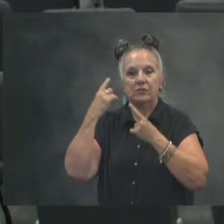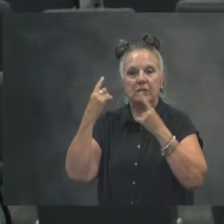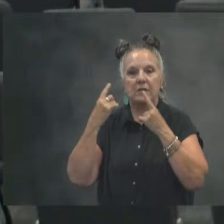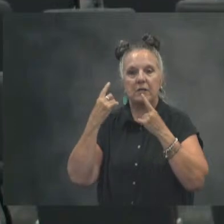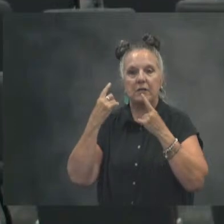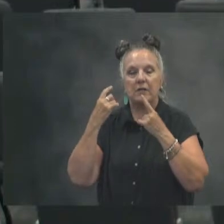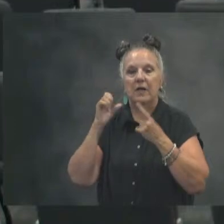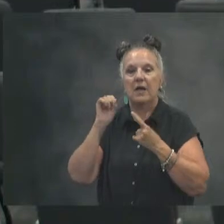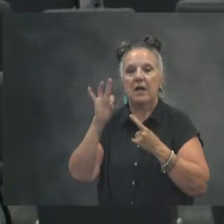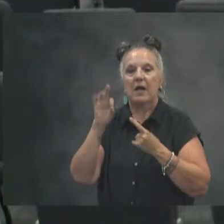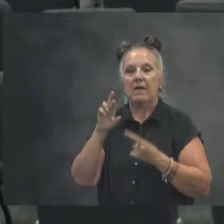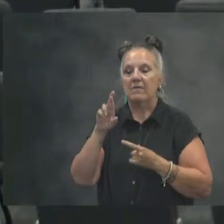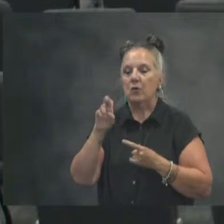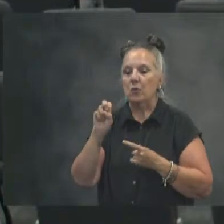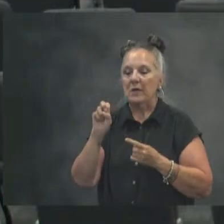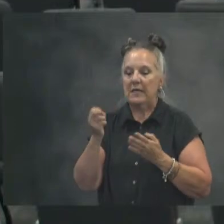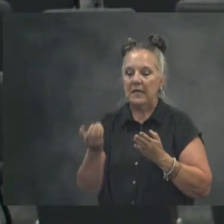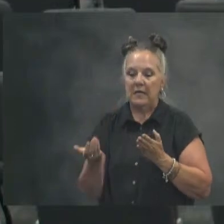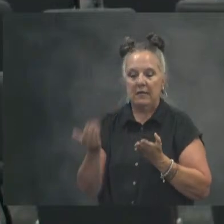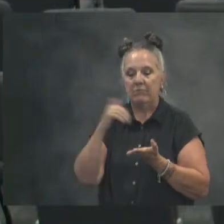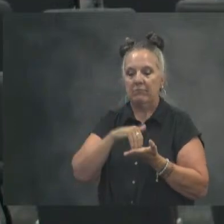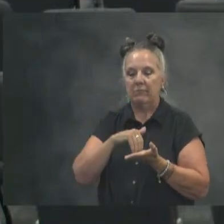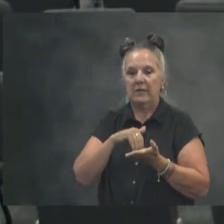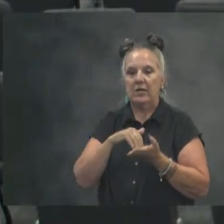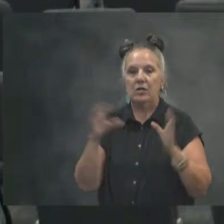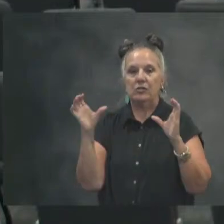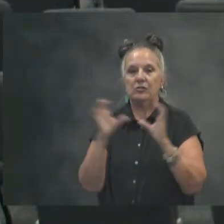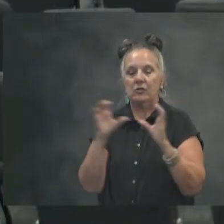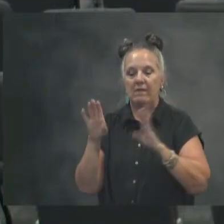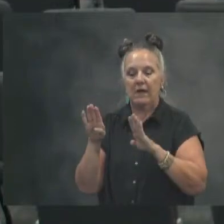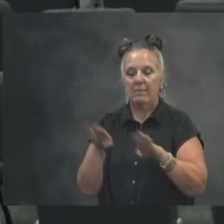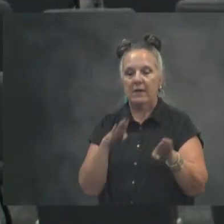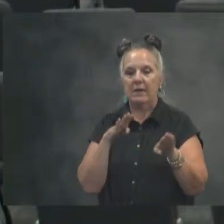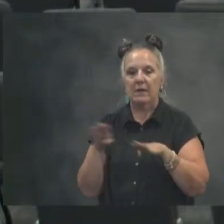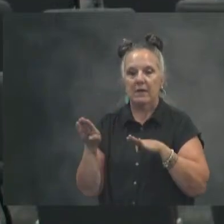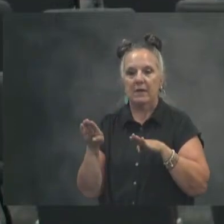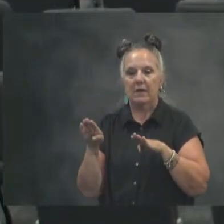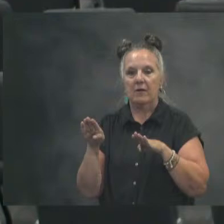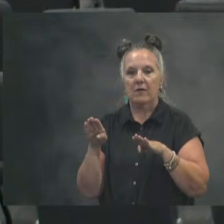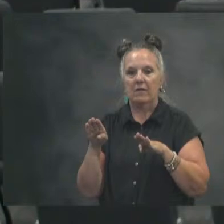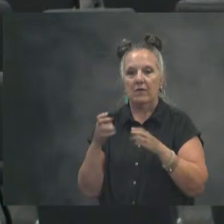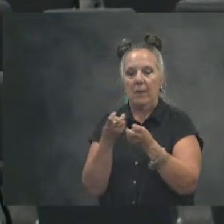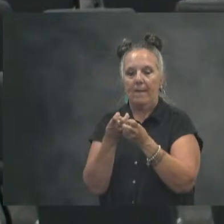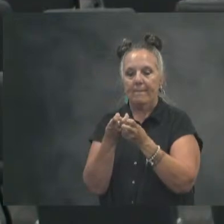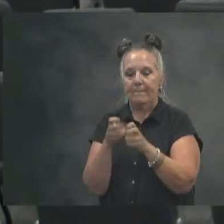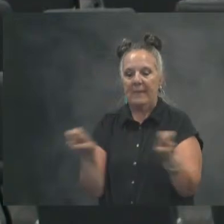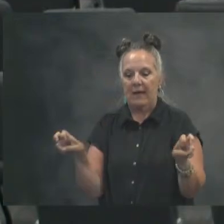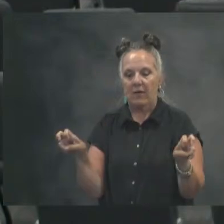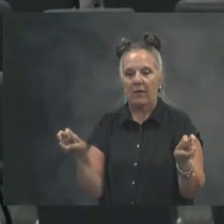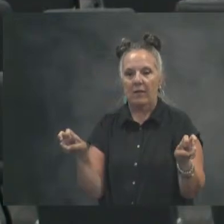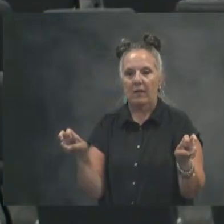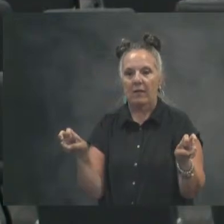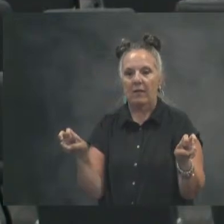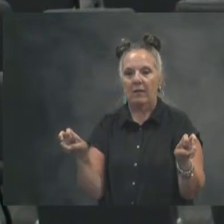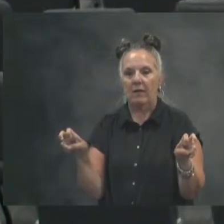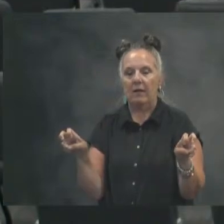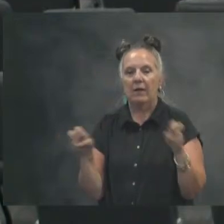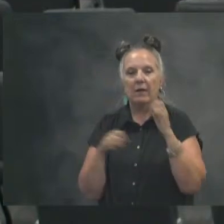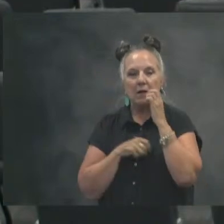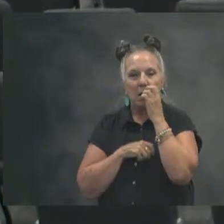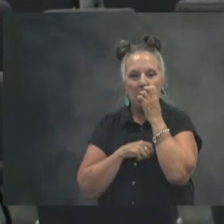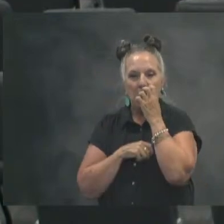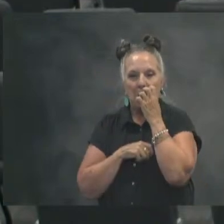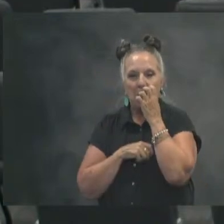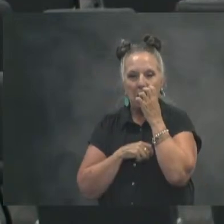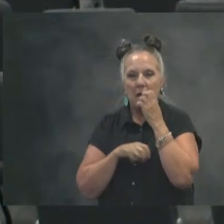of the renewal of the board certified behavior analyst, RFP